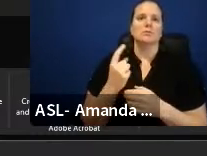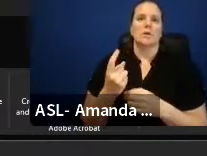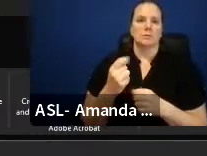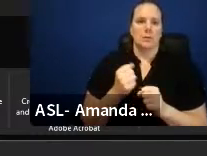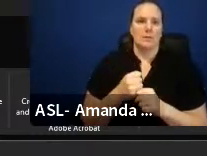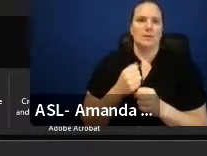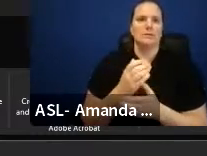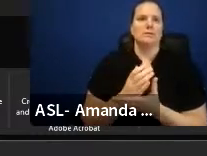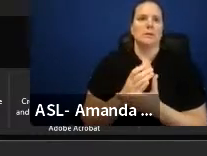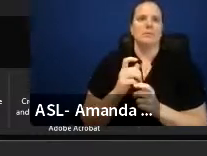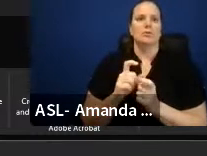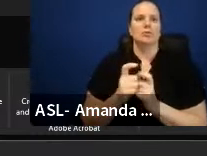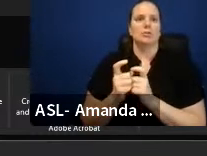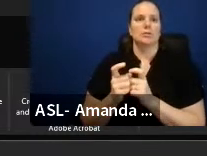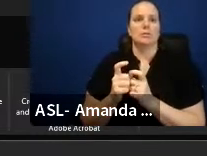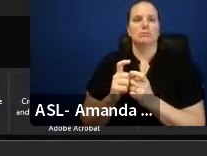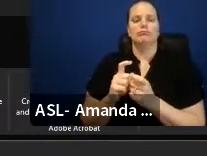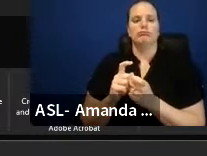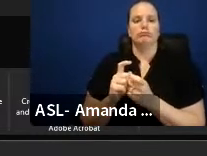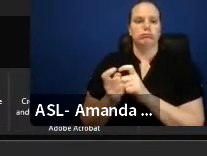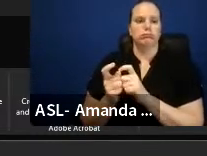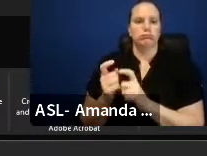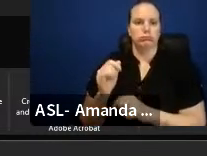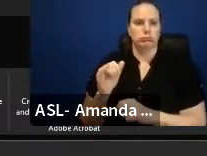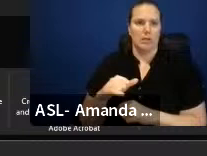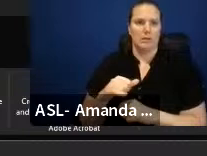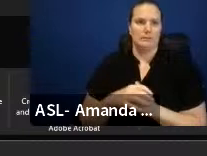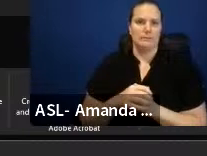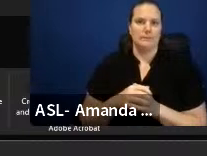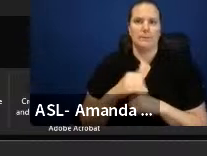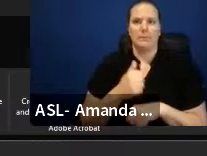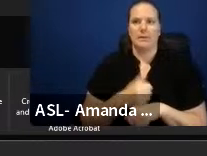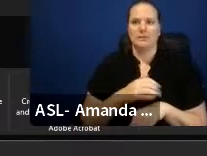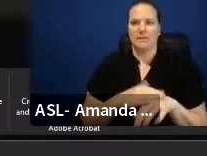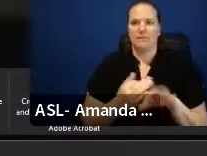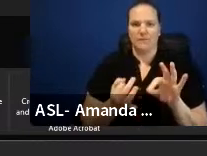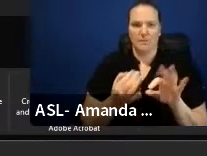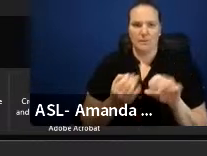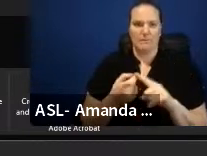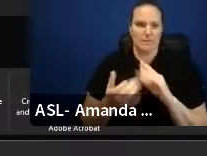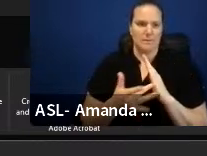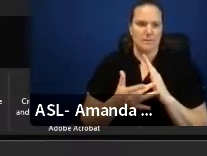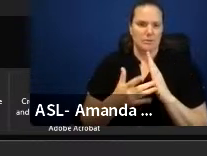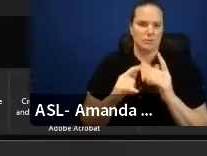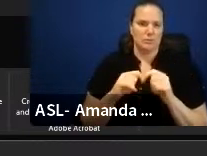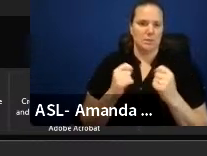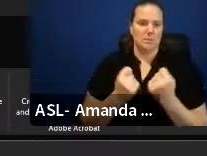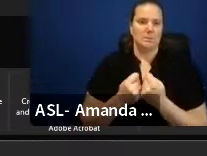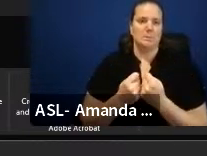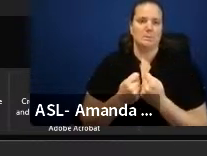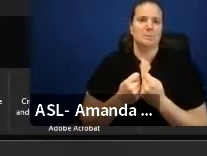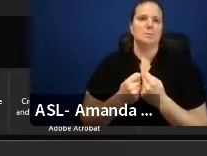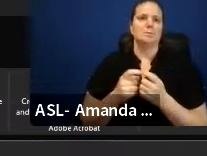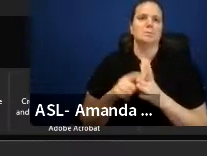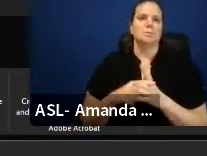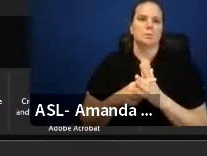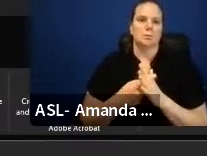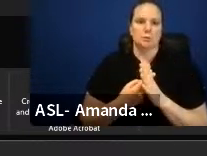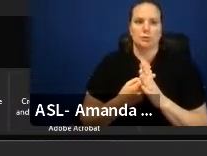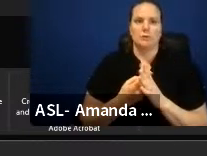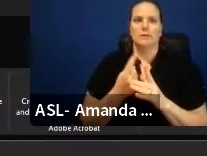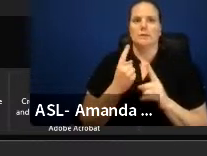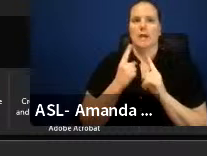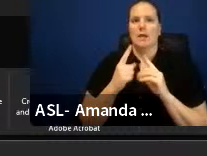some adjustments and reframing to it based on some feedback we got from our technical teams. So originally it talked